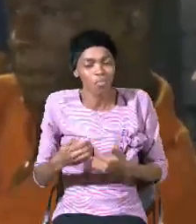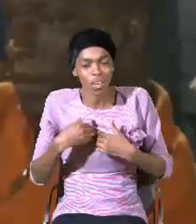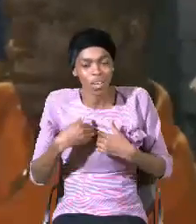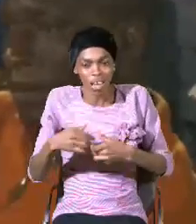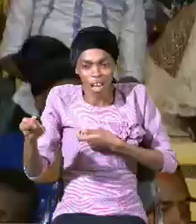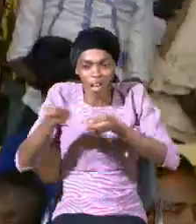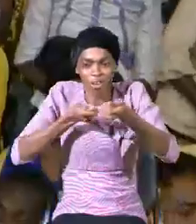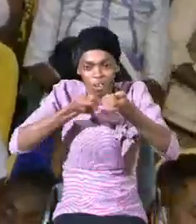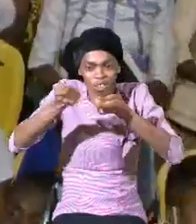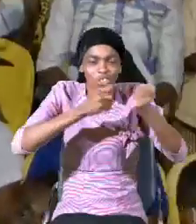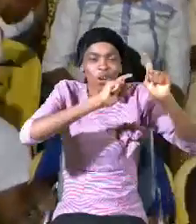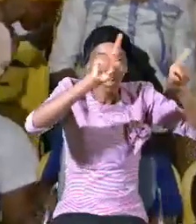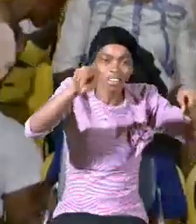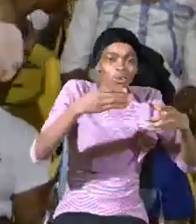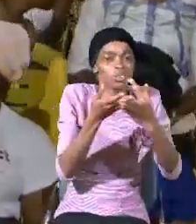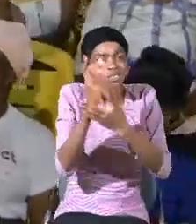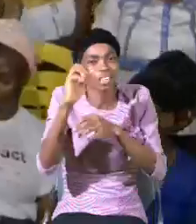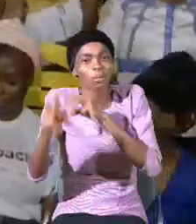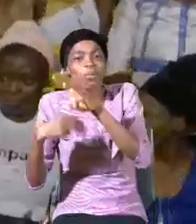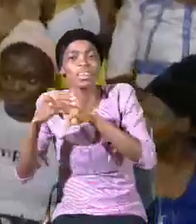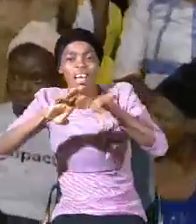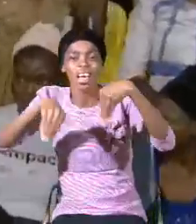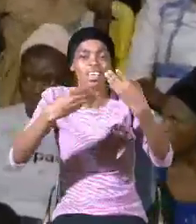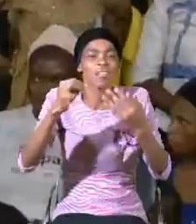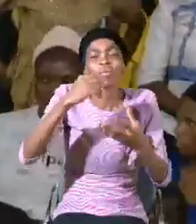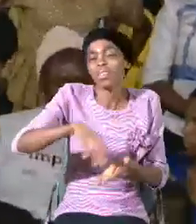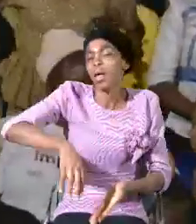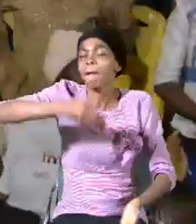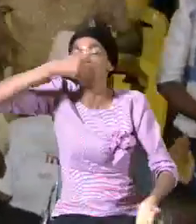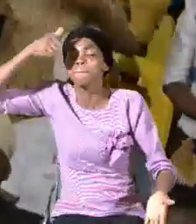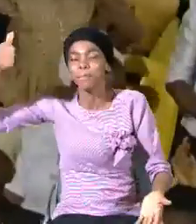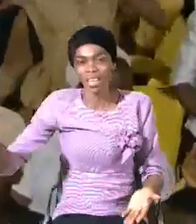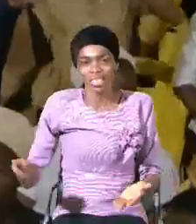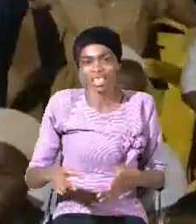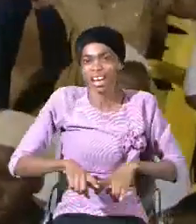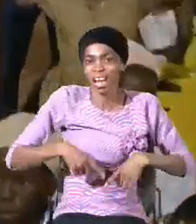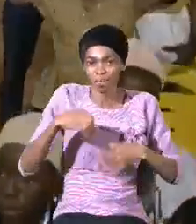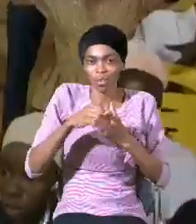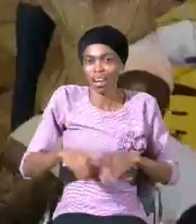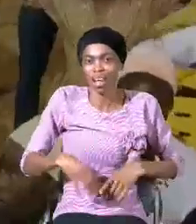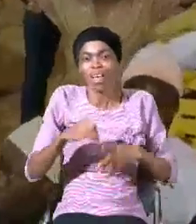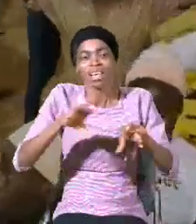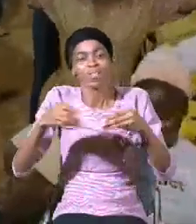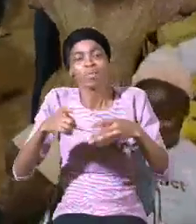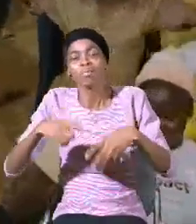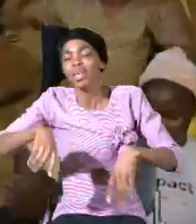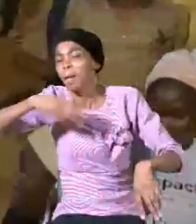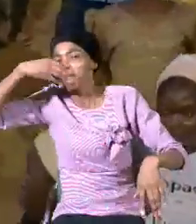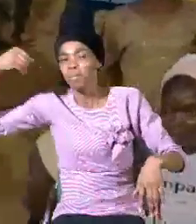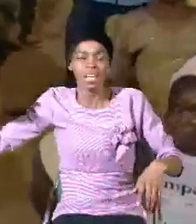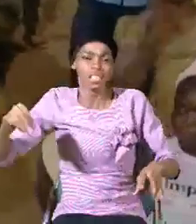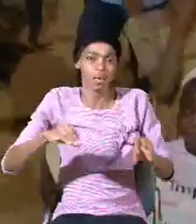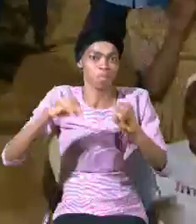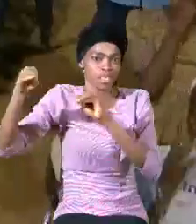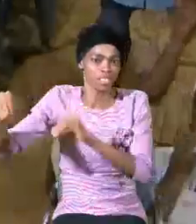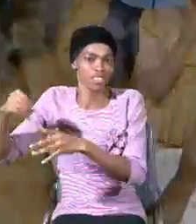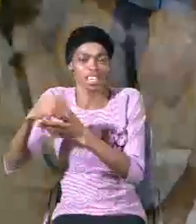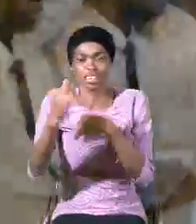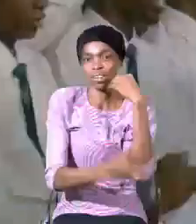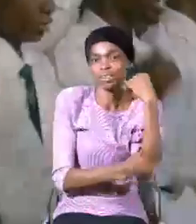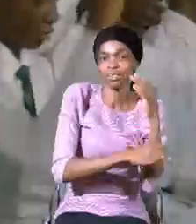the whole world and give him the best position in life and give him the best position in his country and give him the